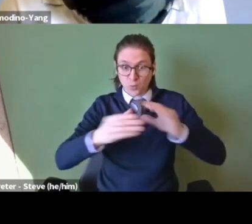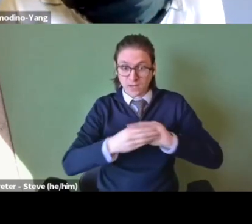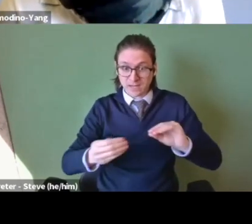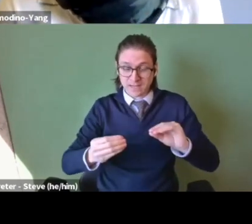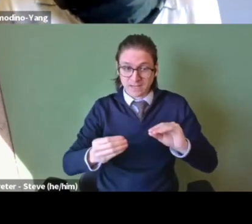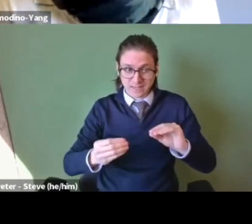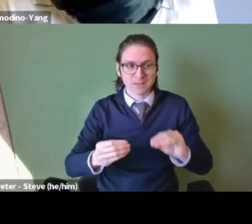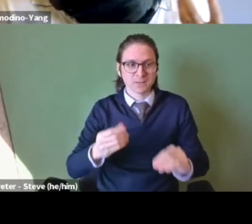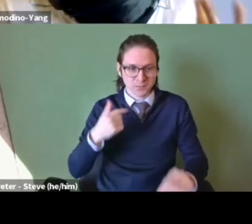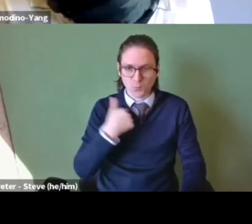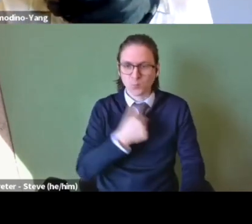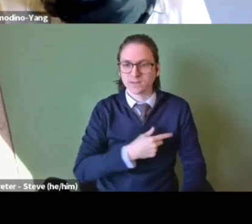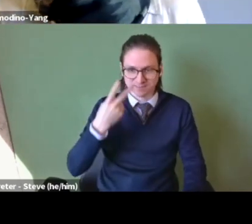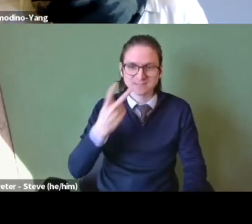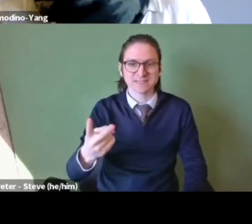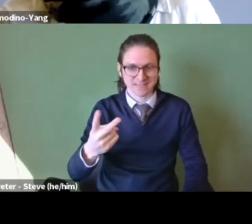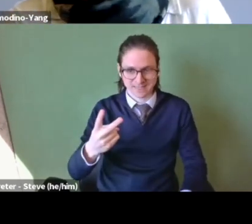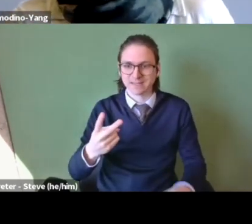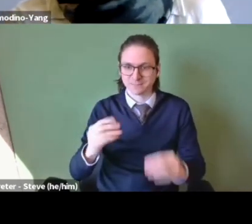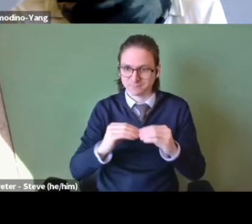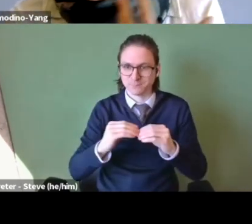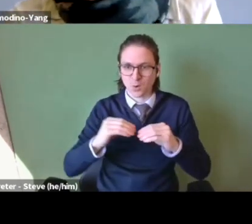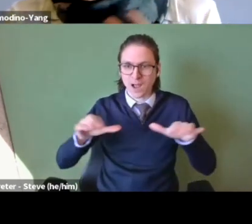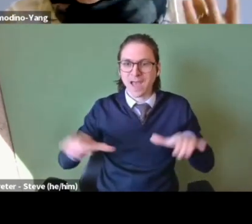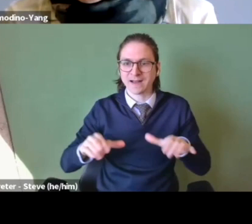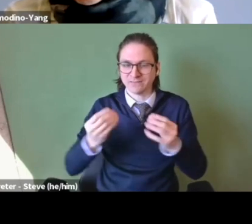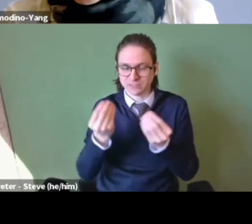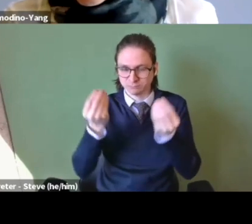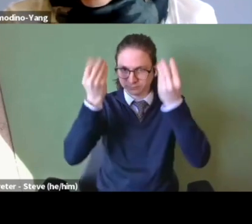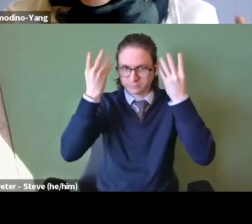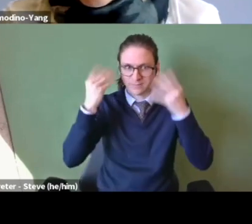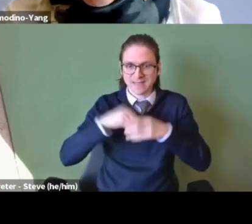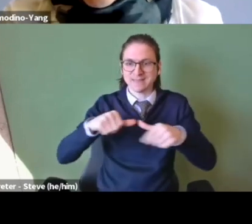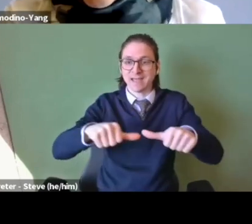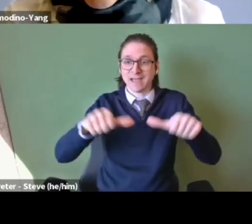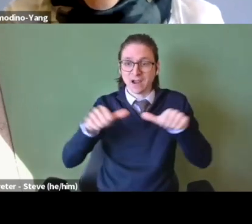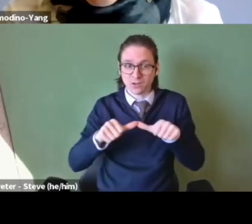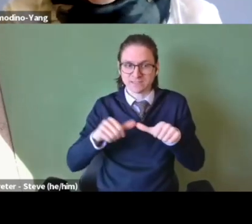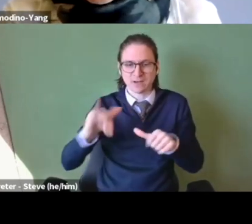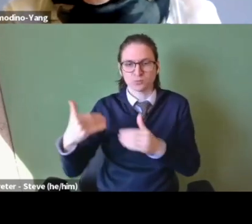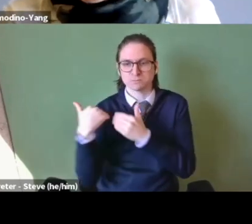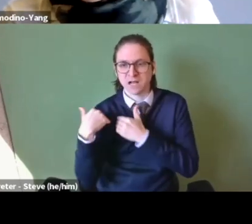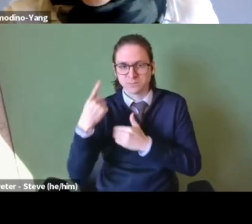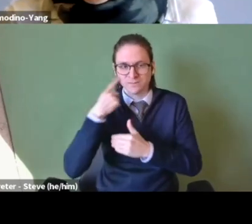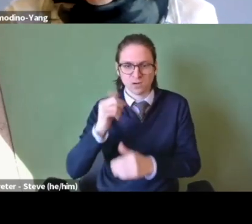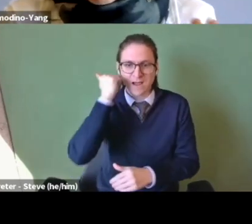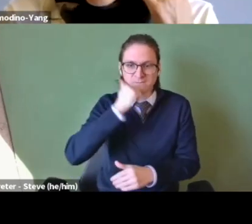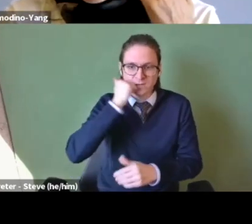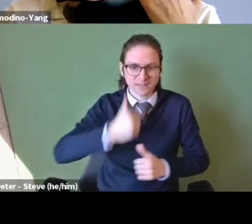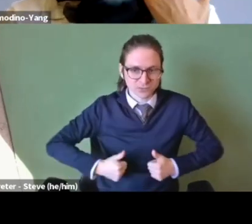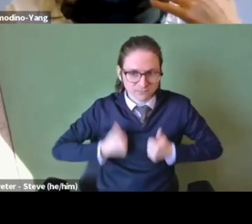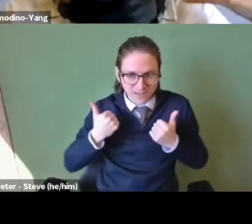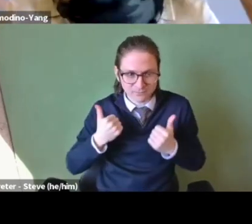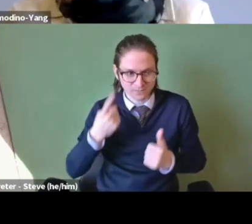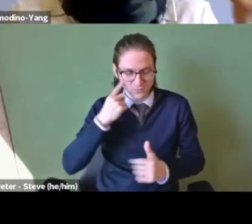activations in brain systems that are involved in basic survival and embodied sensation. And, you know, so this is a